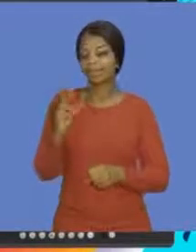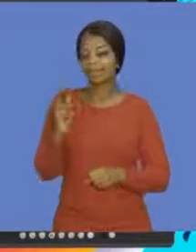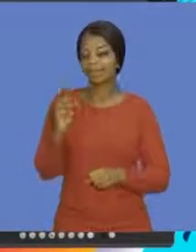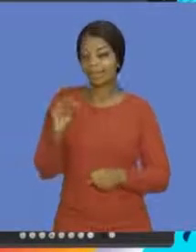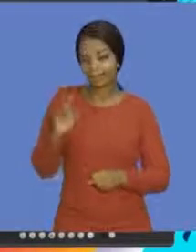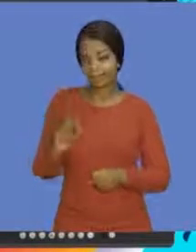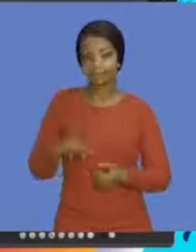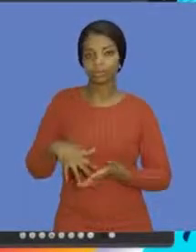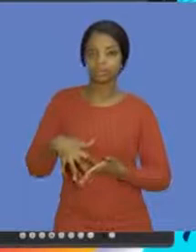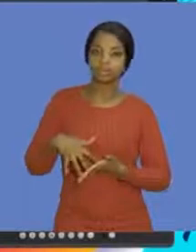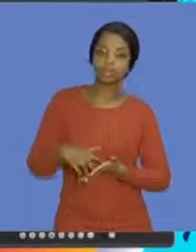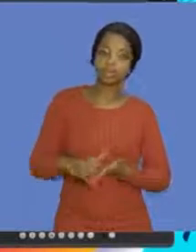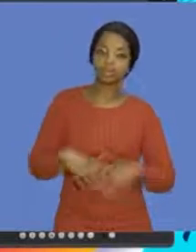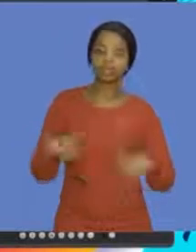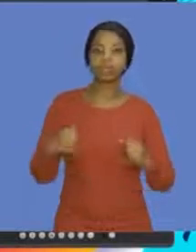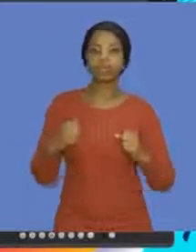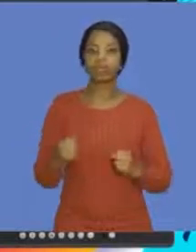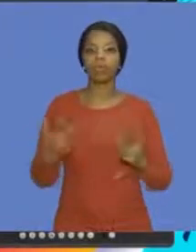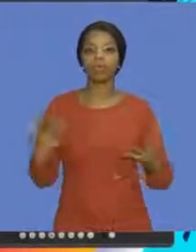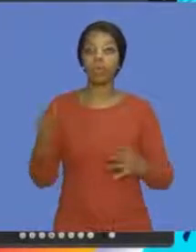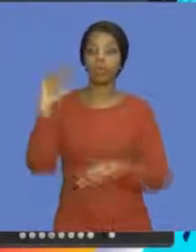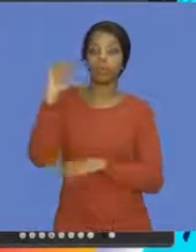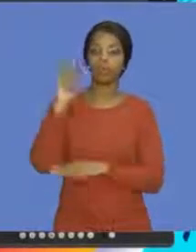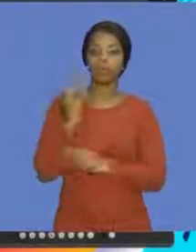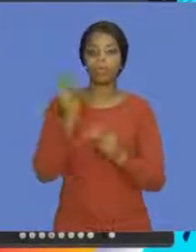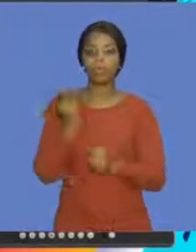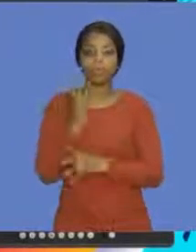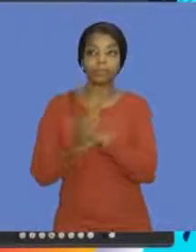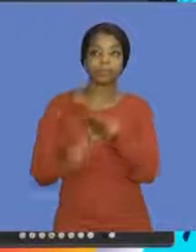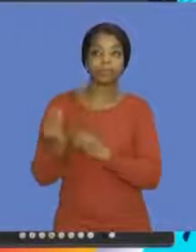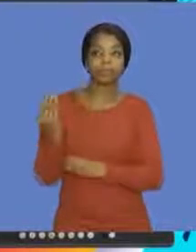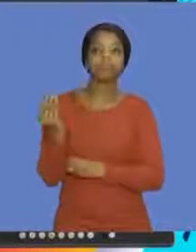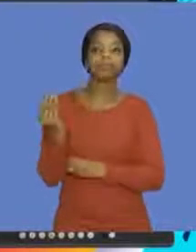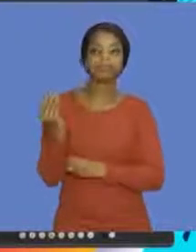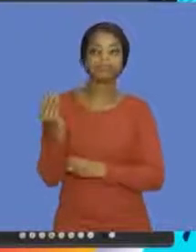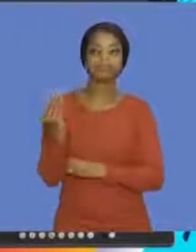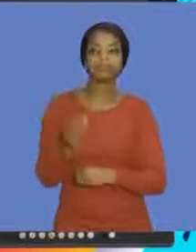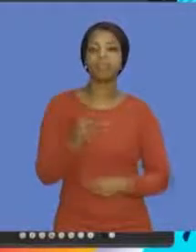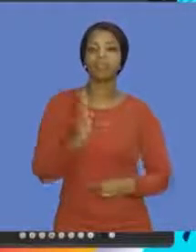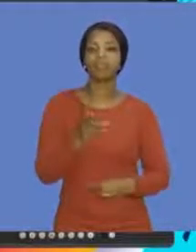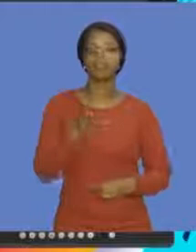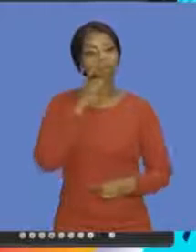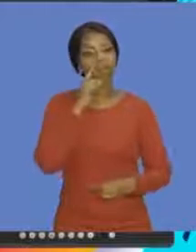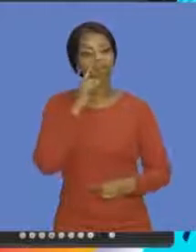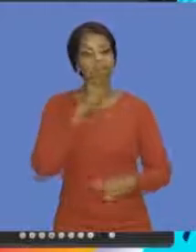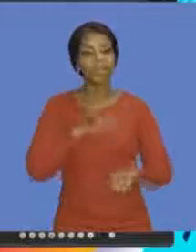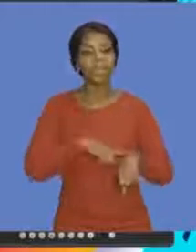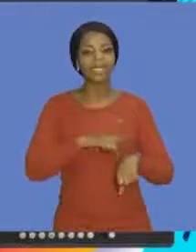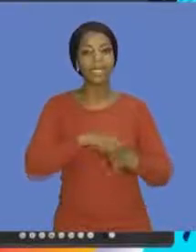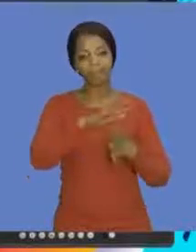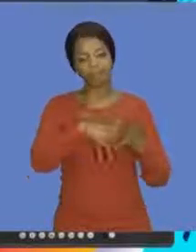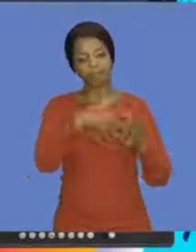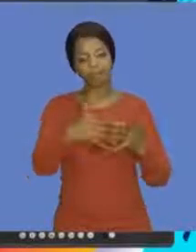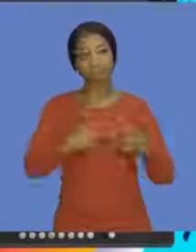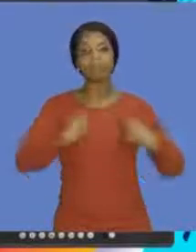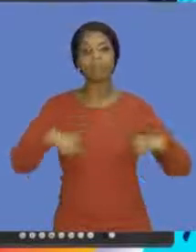contributing to all of this that is happening in the foreign exchange. And if we take a closer look at different time frames,